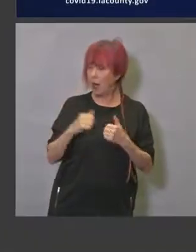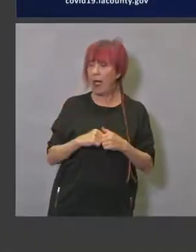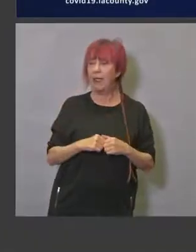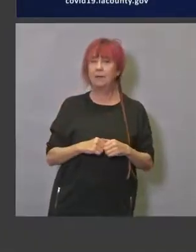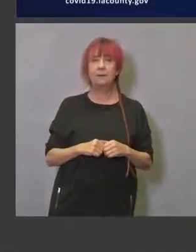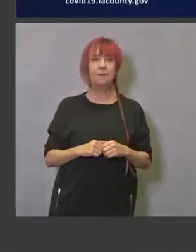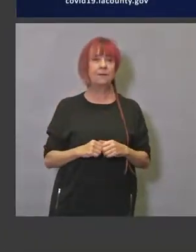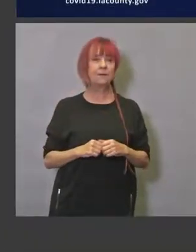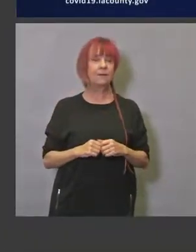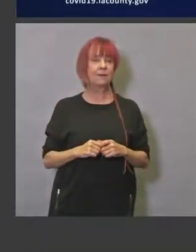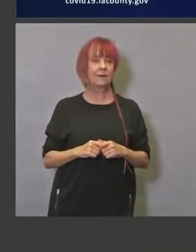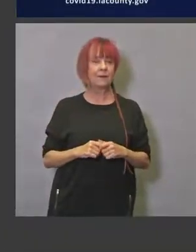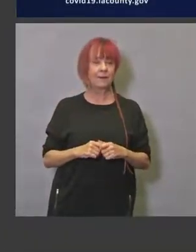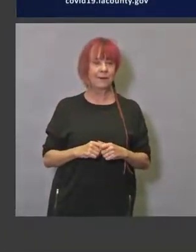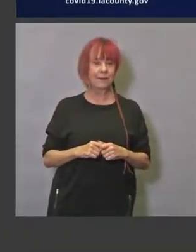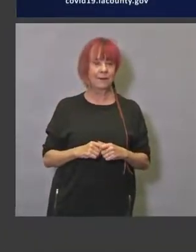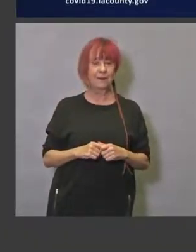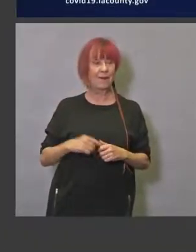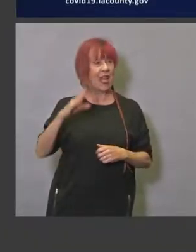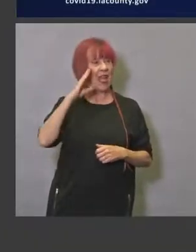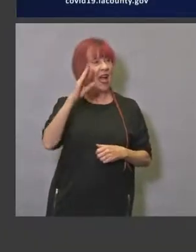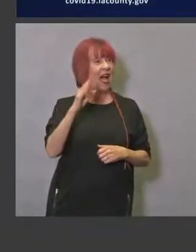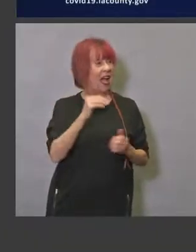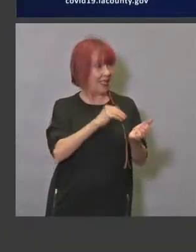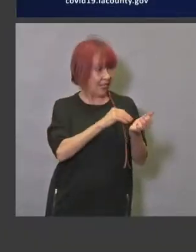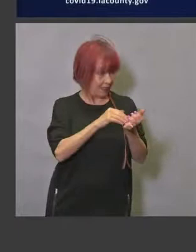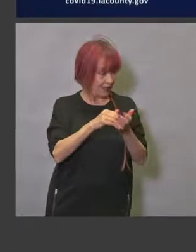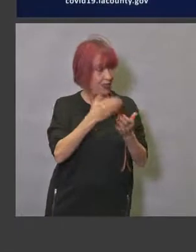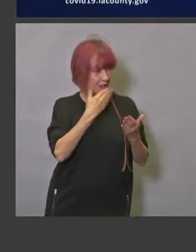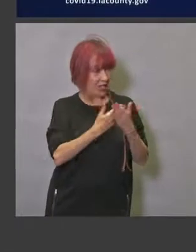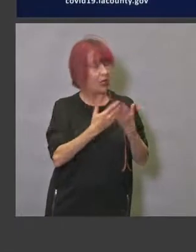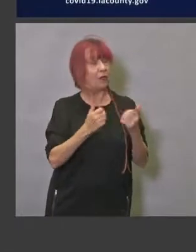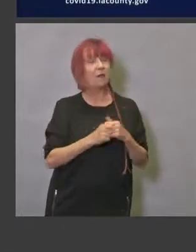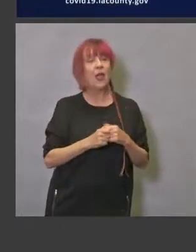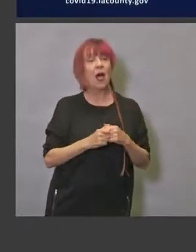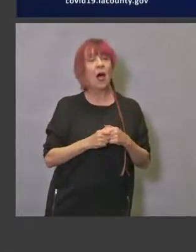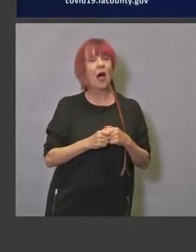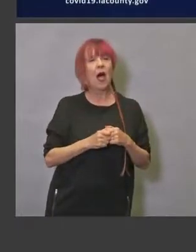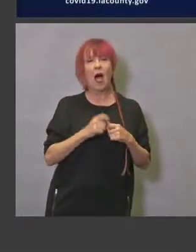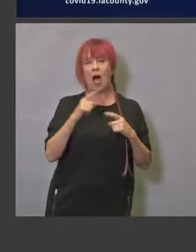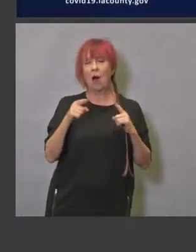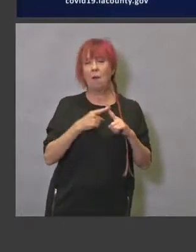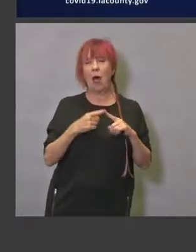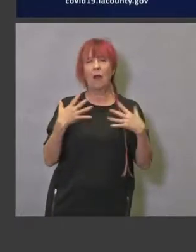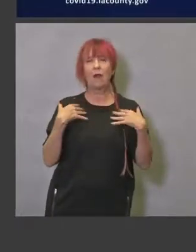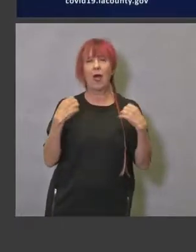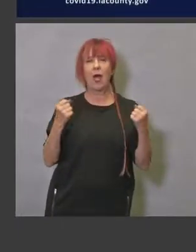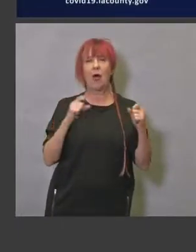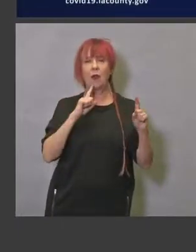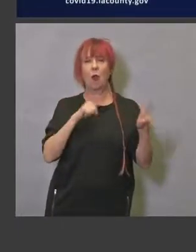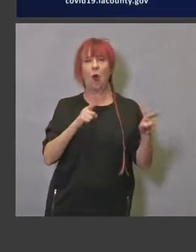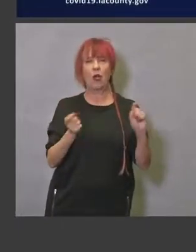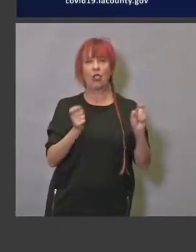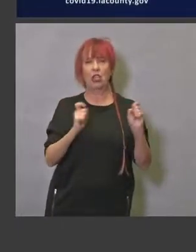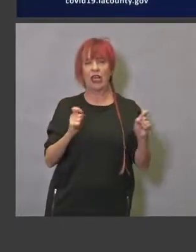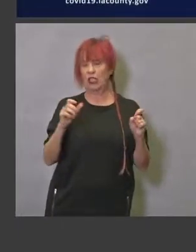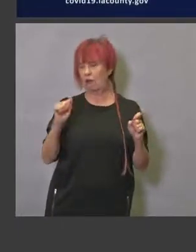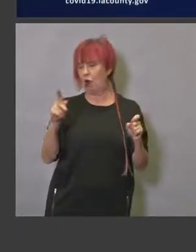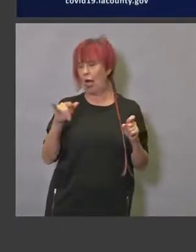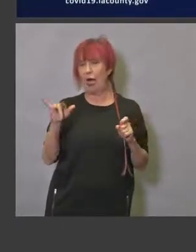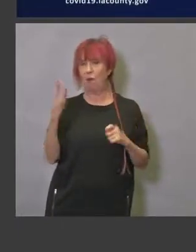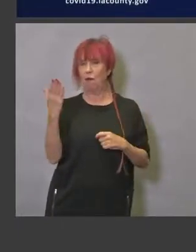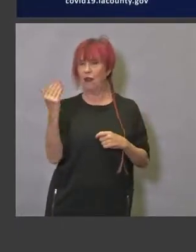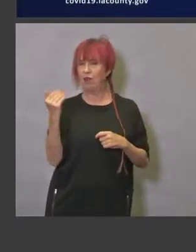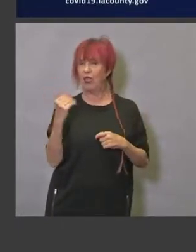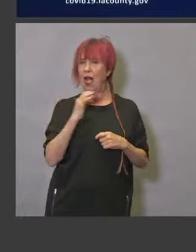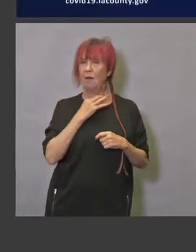go ahead. Hi, doctors. Thank you much. Regarding the health order changes for April 15, I'm curious if public